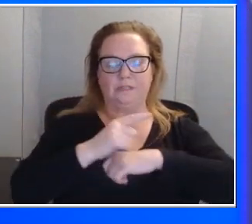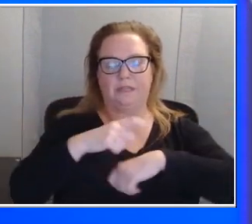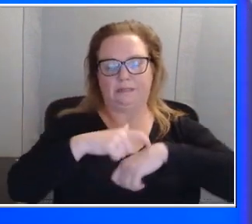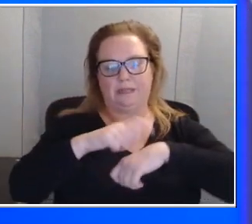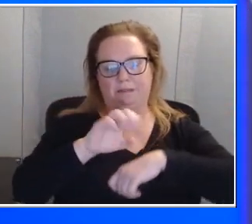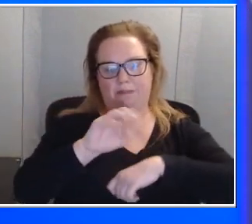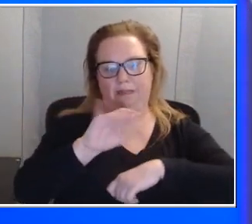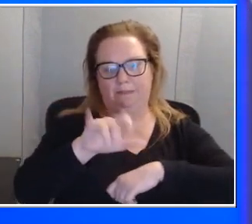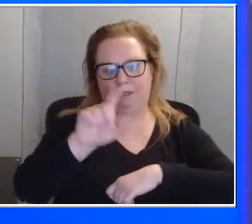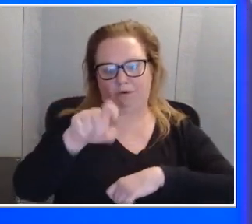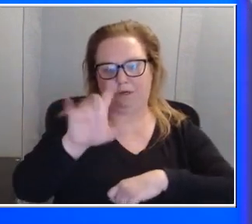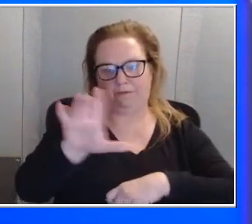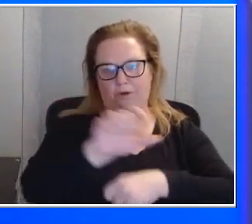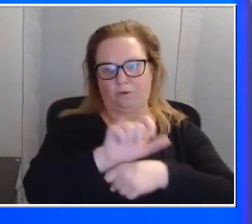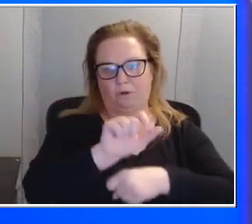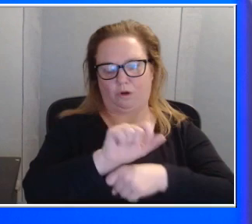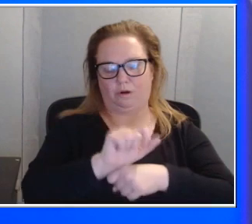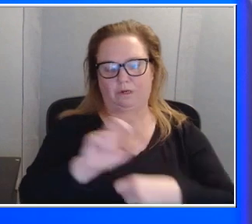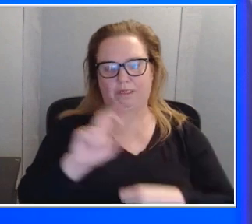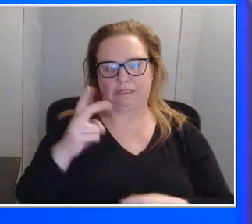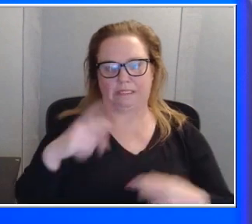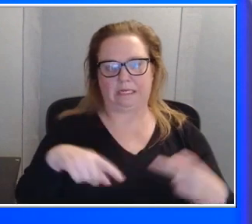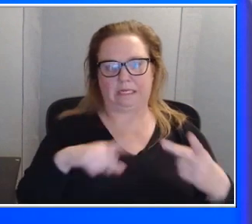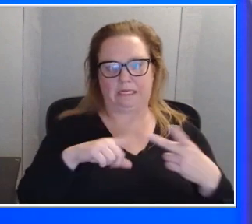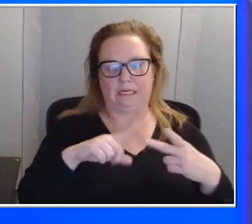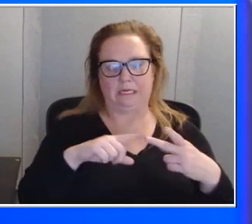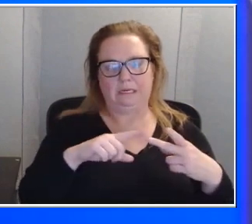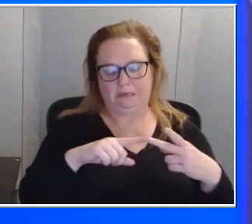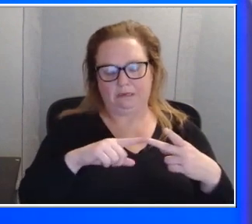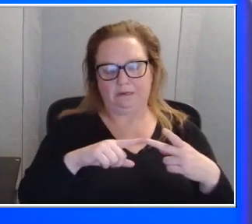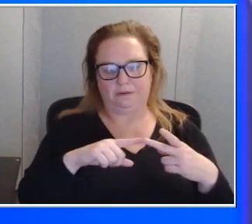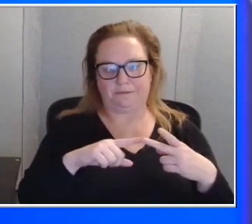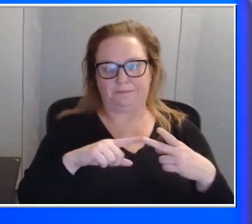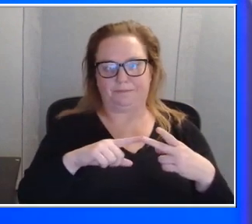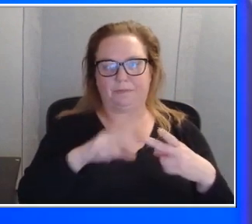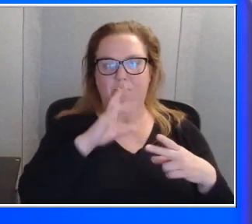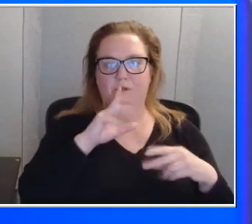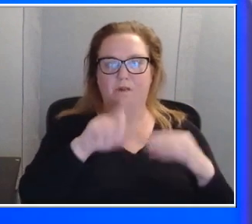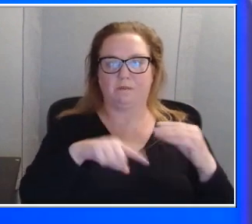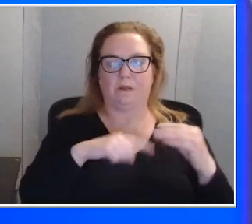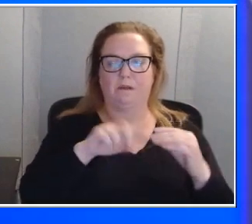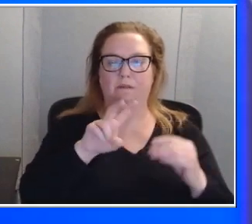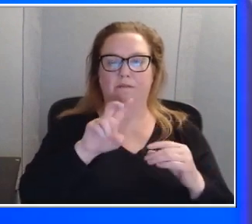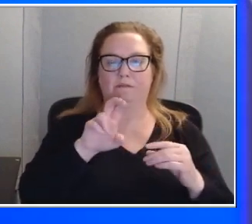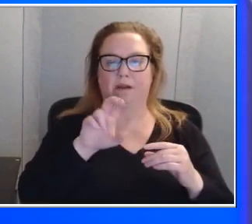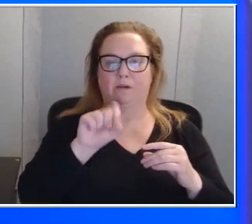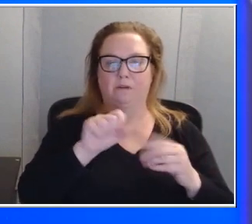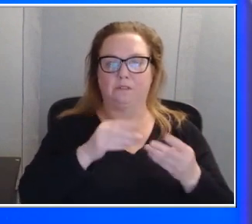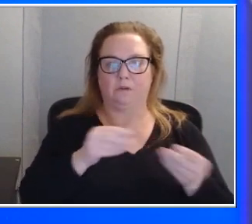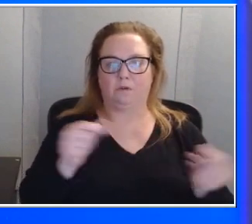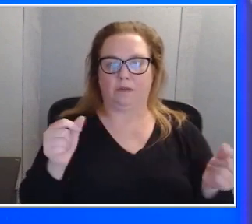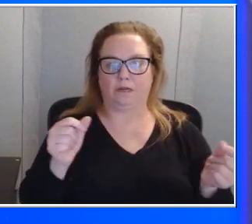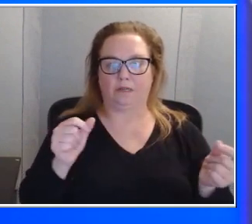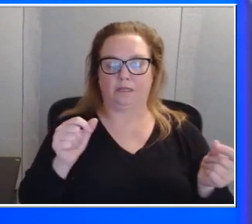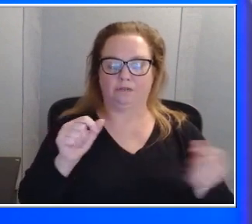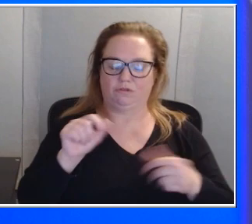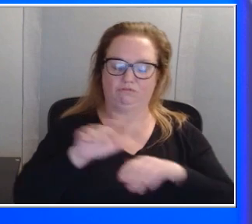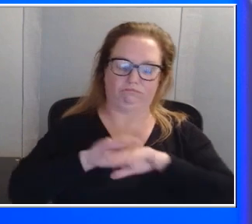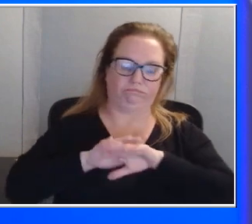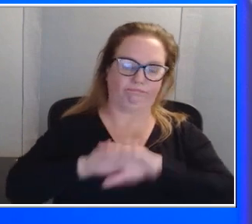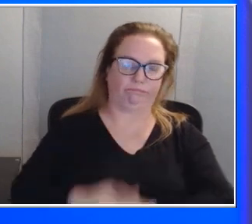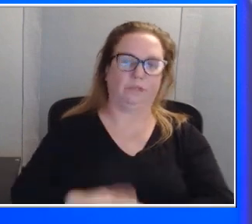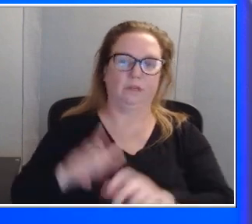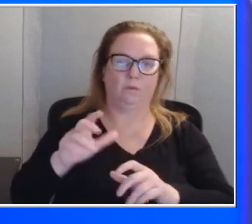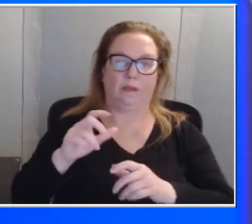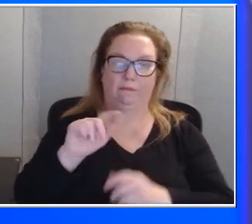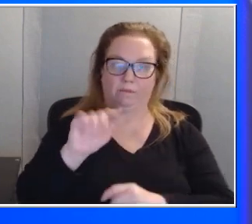done. Secondly, we talk about this virus going away. Let's beat it into submission. We still have tools.